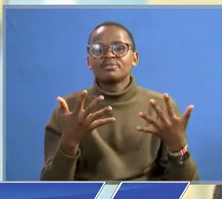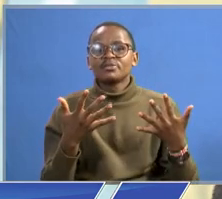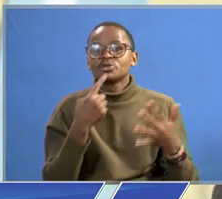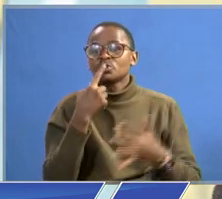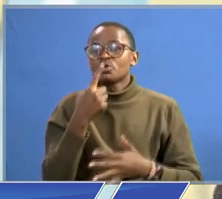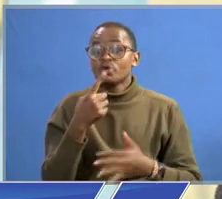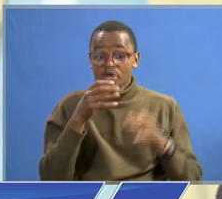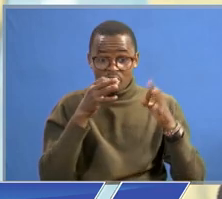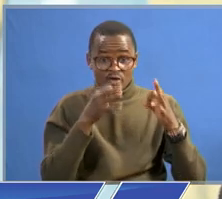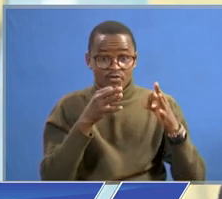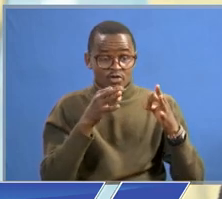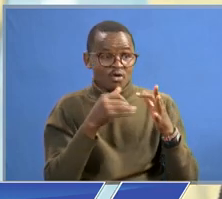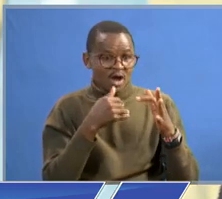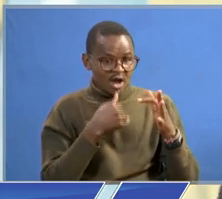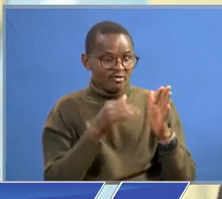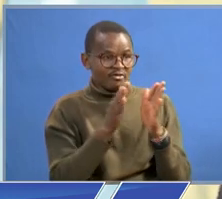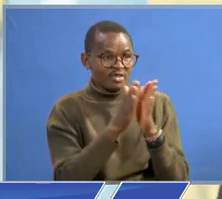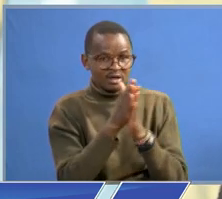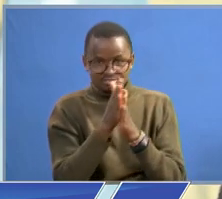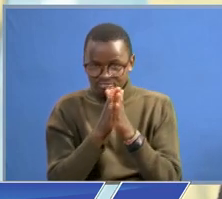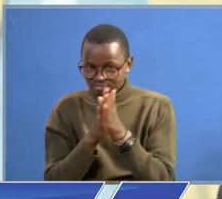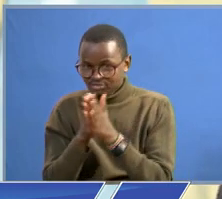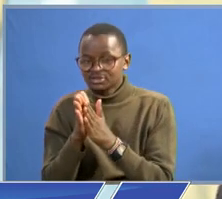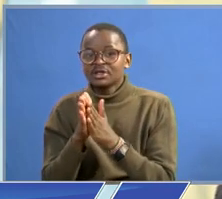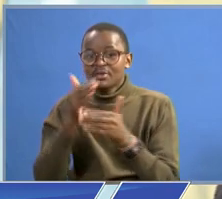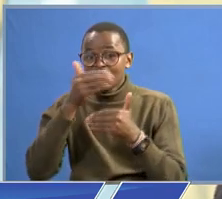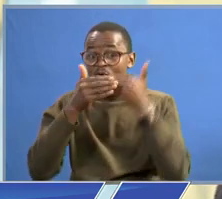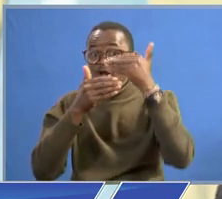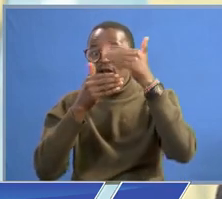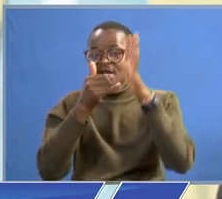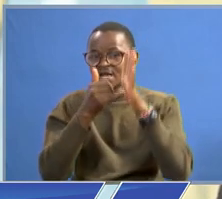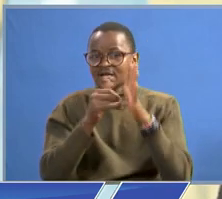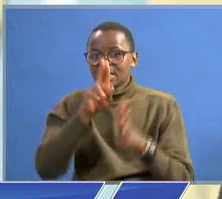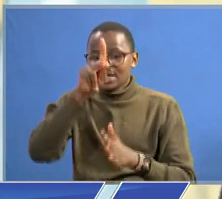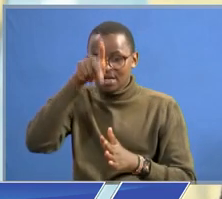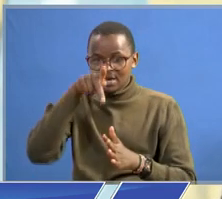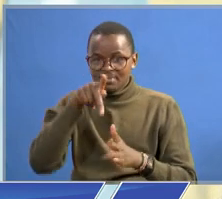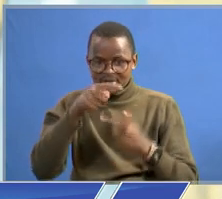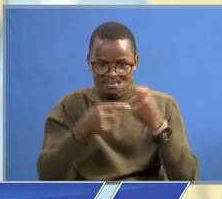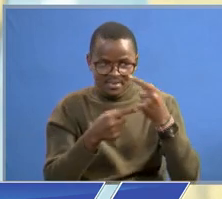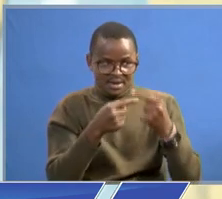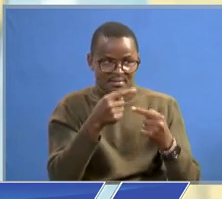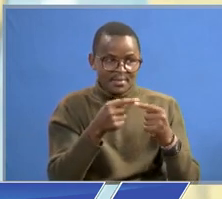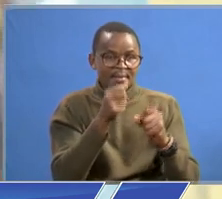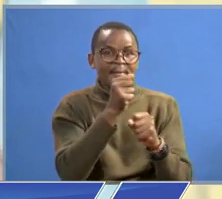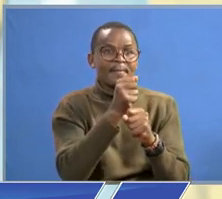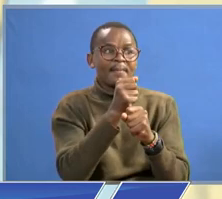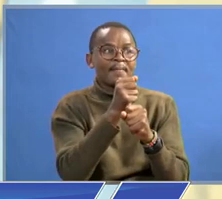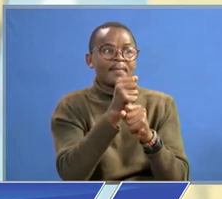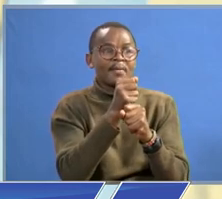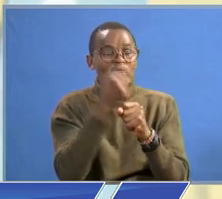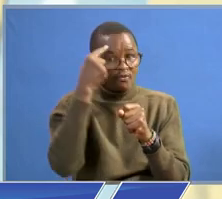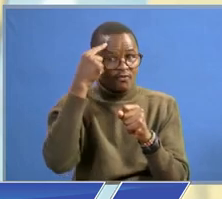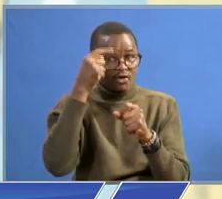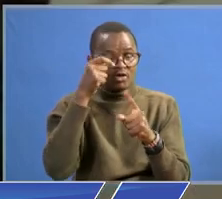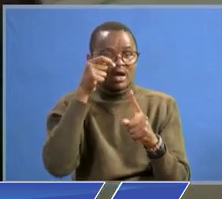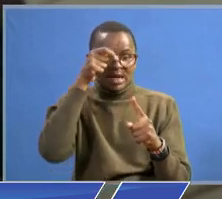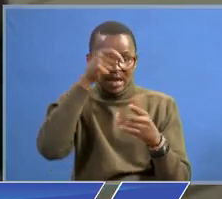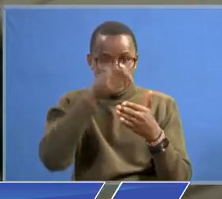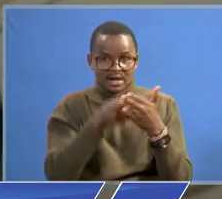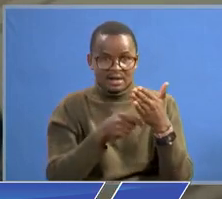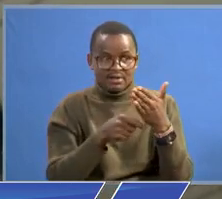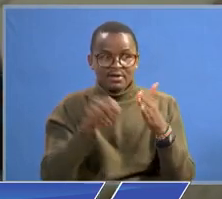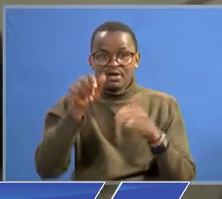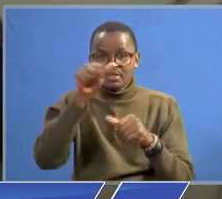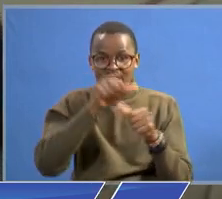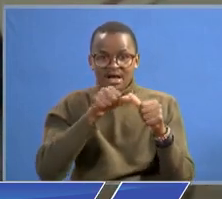So kama ako na hiyo passion ya kuchora, build to up na aendelee to make up for your talent yake. The